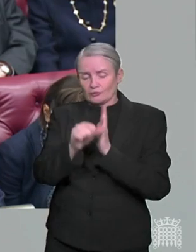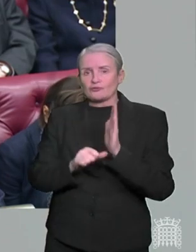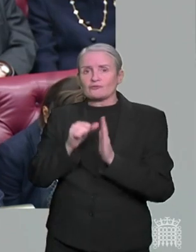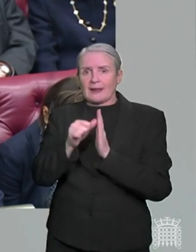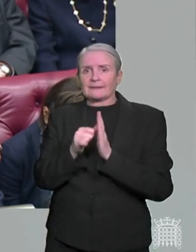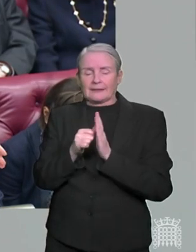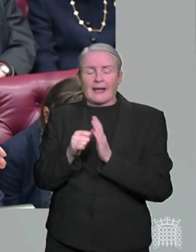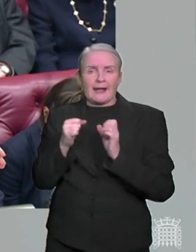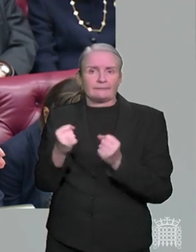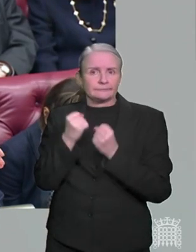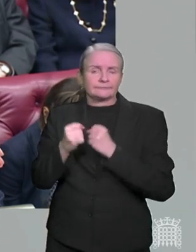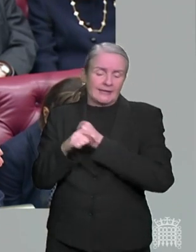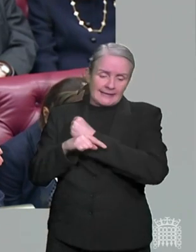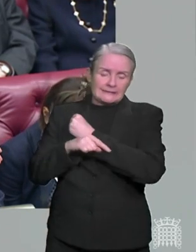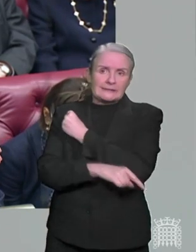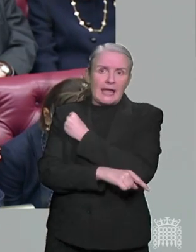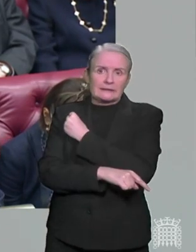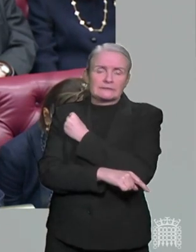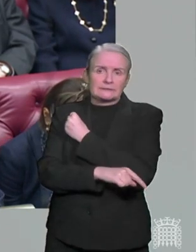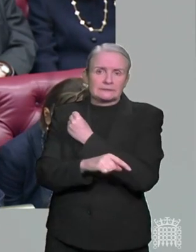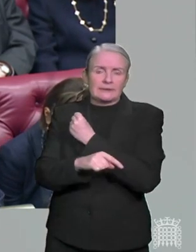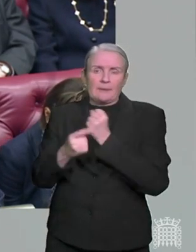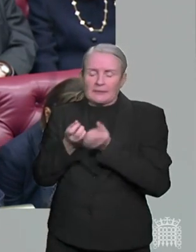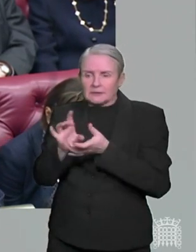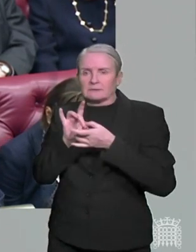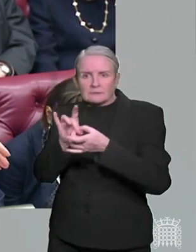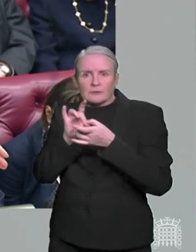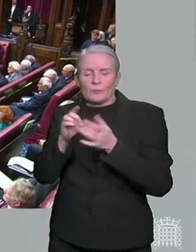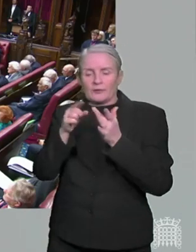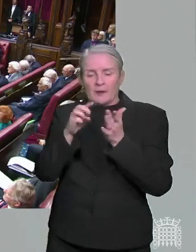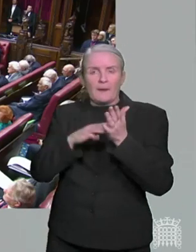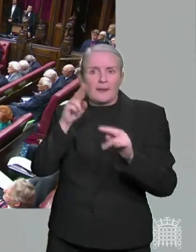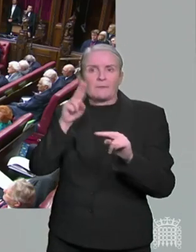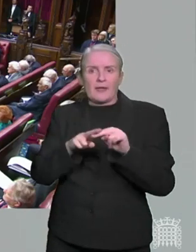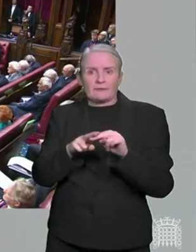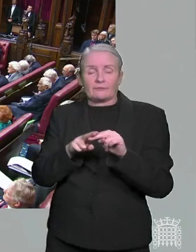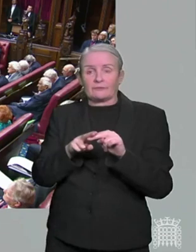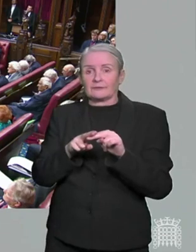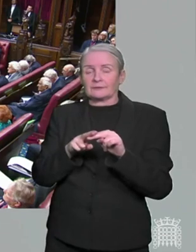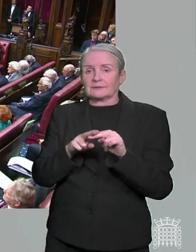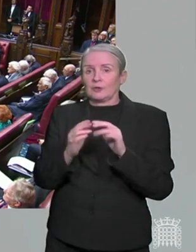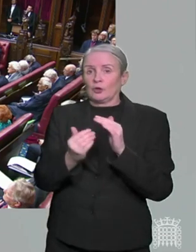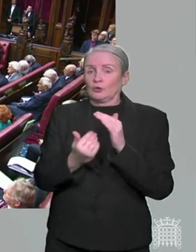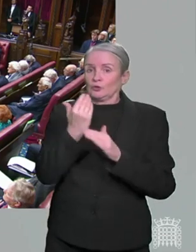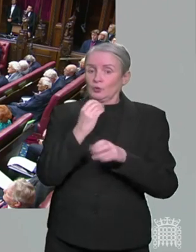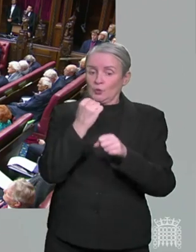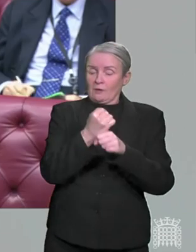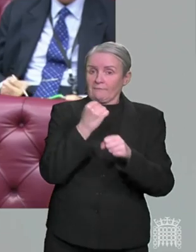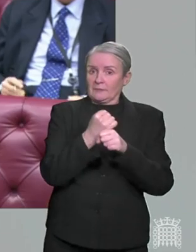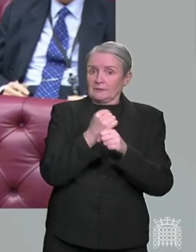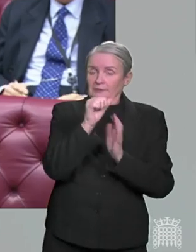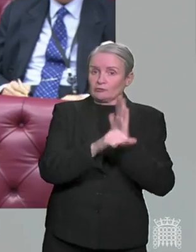in debt distress. It has been working through a programme with the IMF. We do wish the new government in Sri Lanka well as they go through